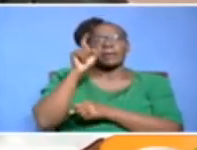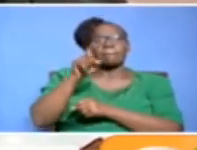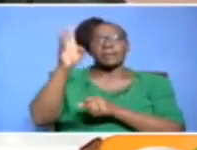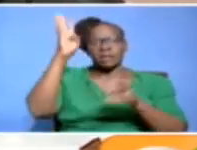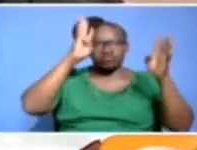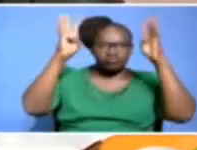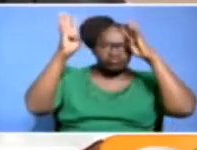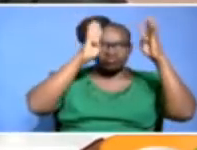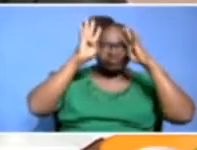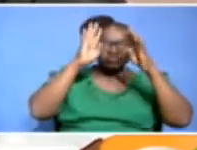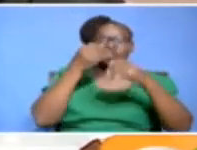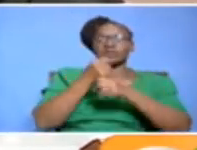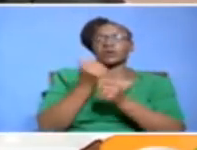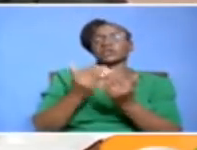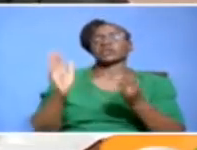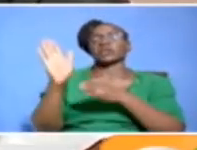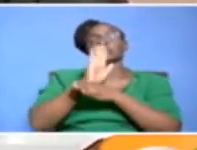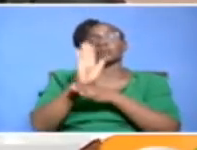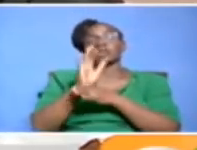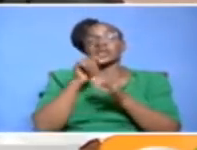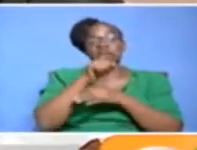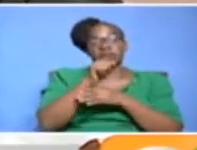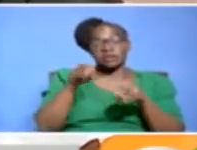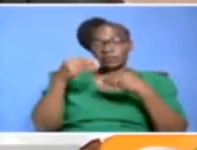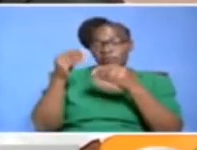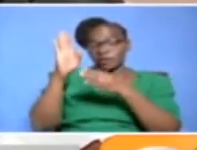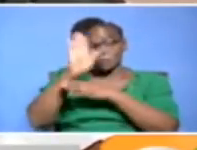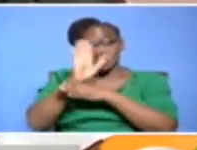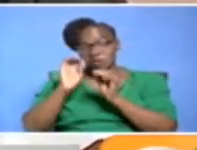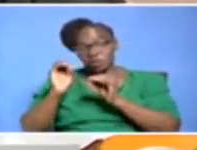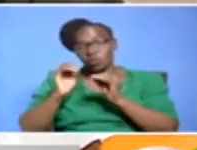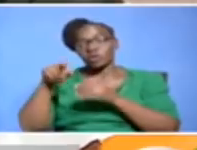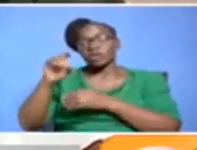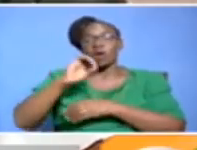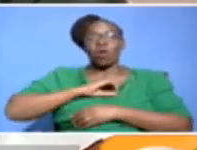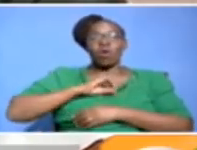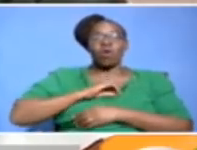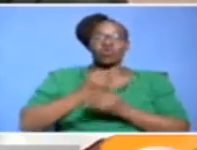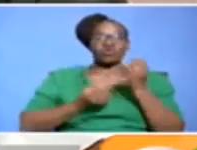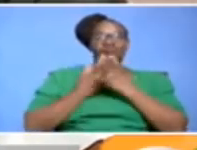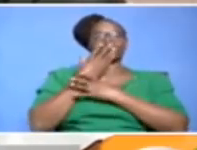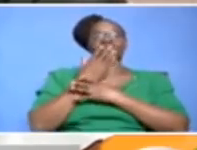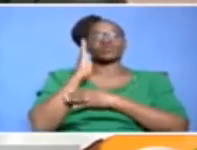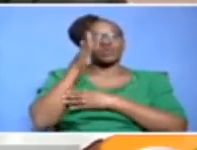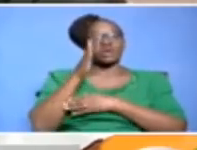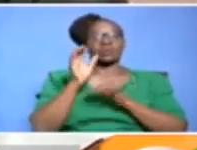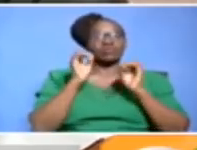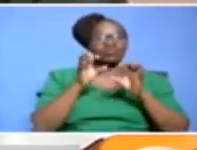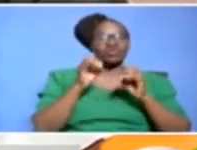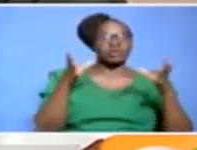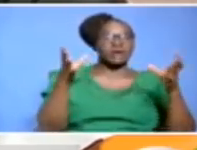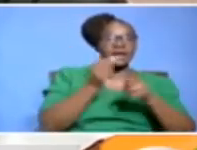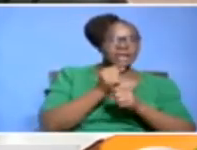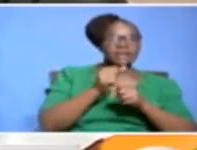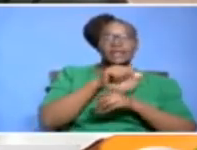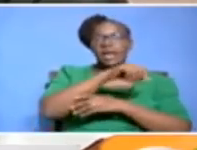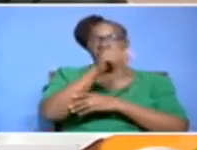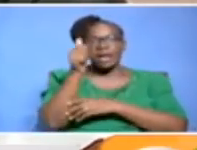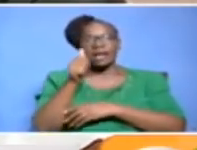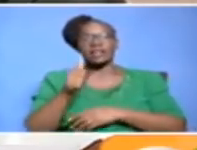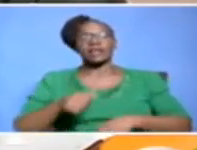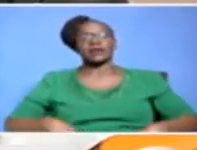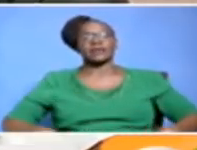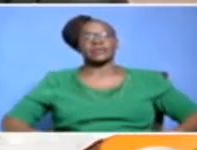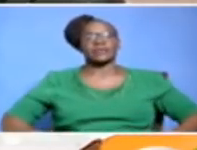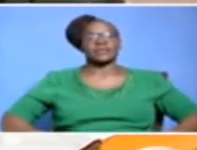them busy, because if you're not busy, they will create their own trouble. And there will be a lot of trouble. There will be the discos arrests. They will be picked. Soon we'll